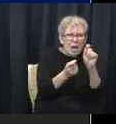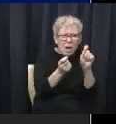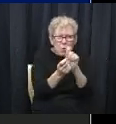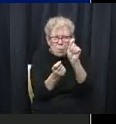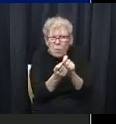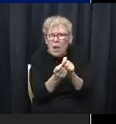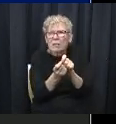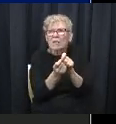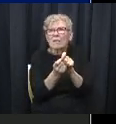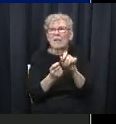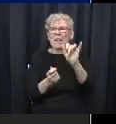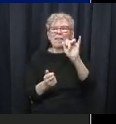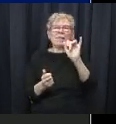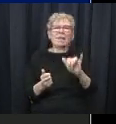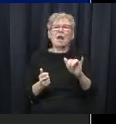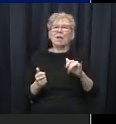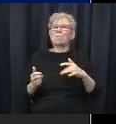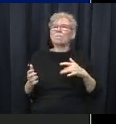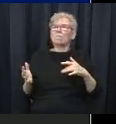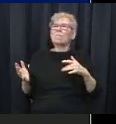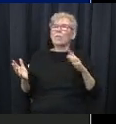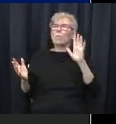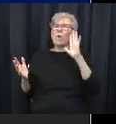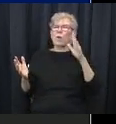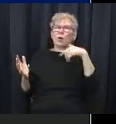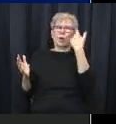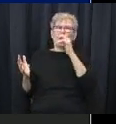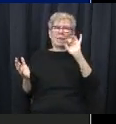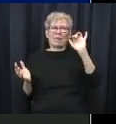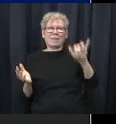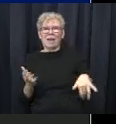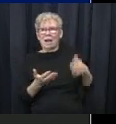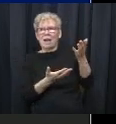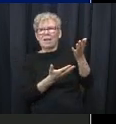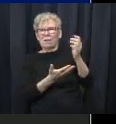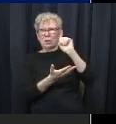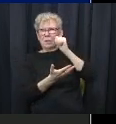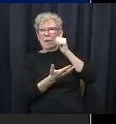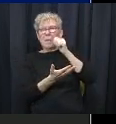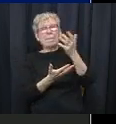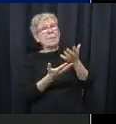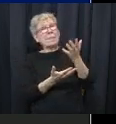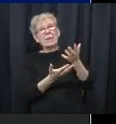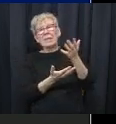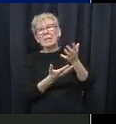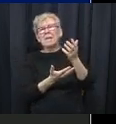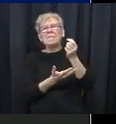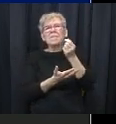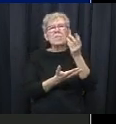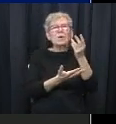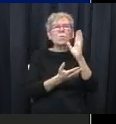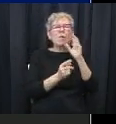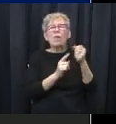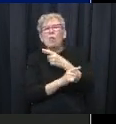data anomalies in a county or two. Right now, I'm not expecting that, but it certainly could